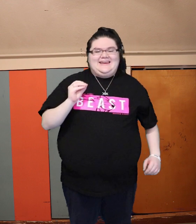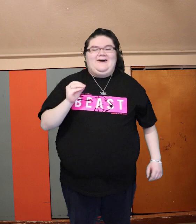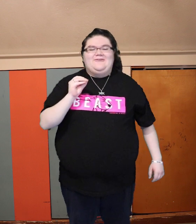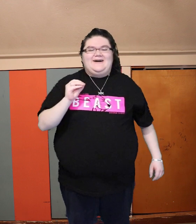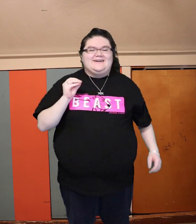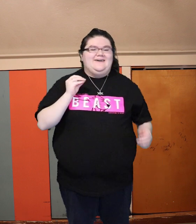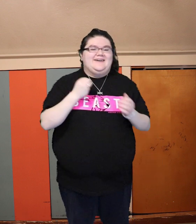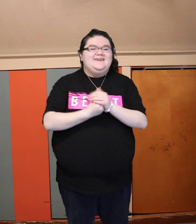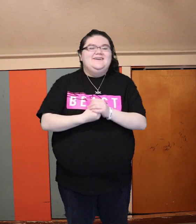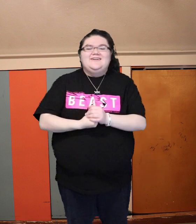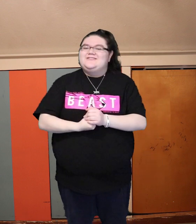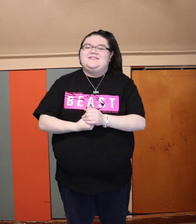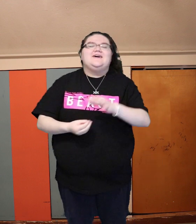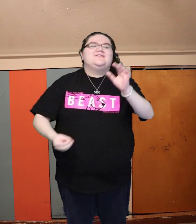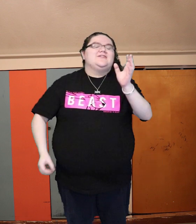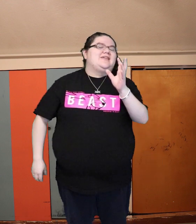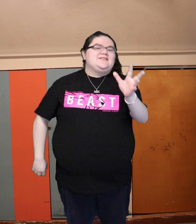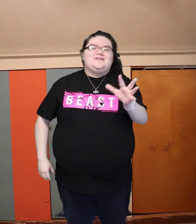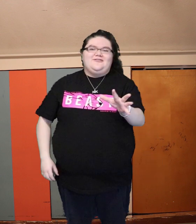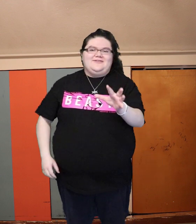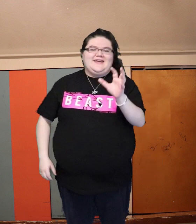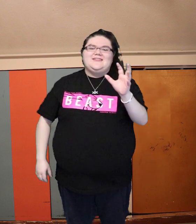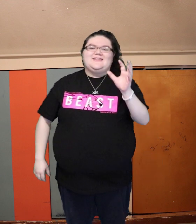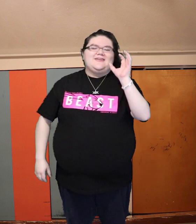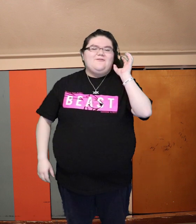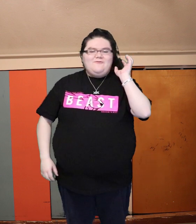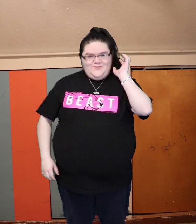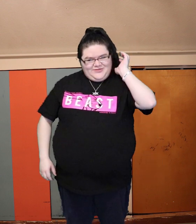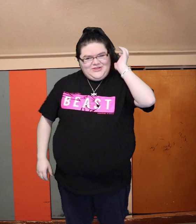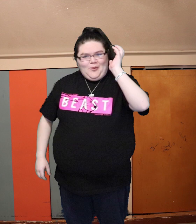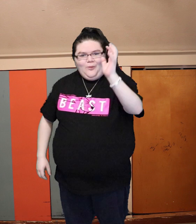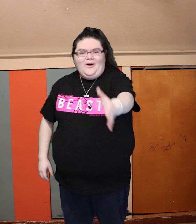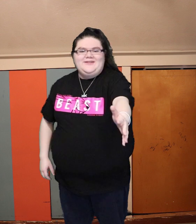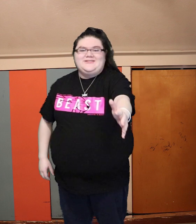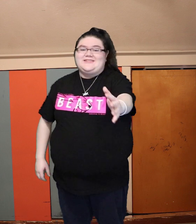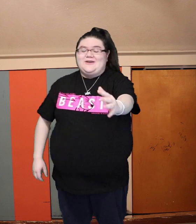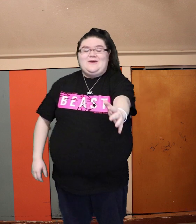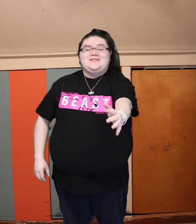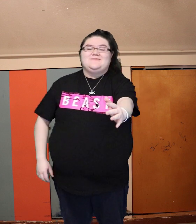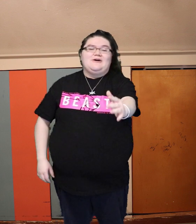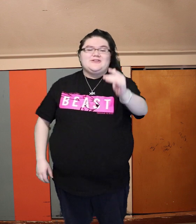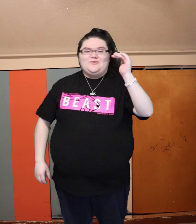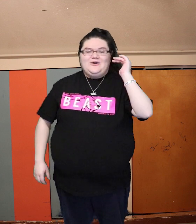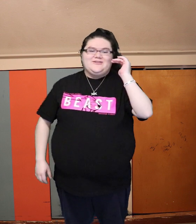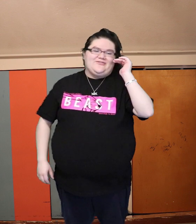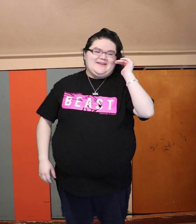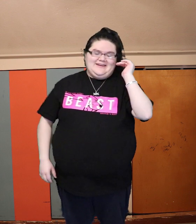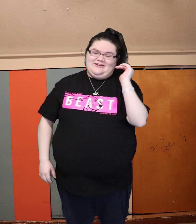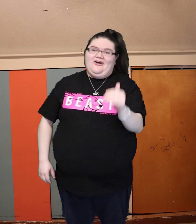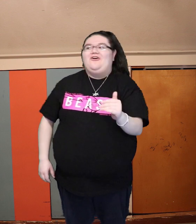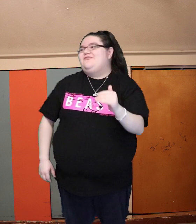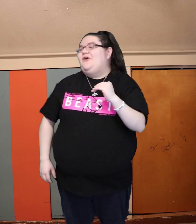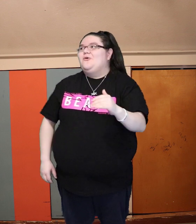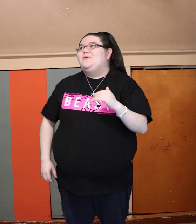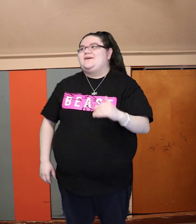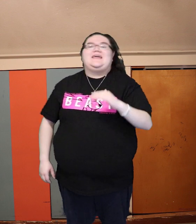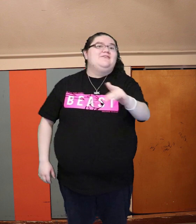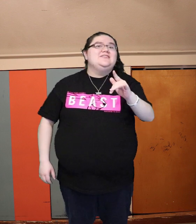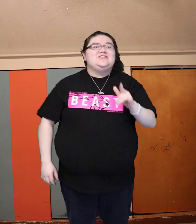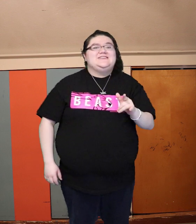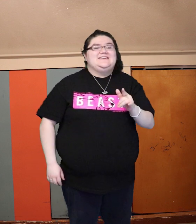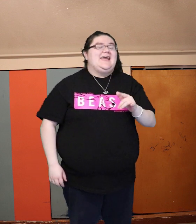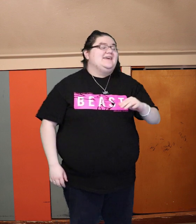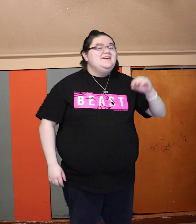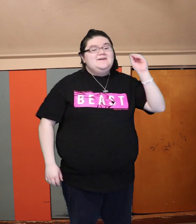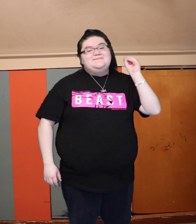they played it. Oh my god. So that's so, like, the ones that they rage the most was freaking golf. Oh my god,